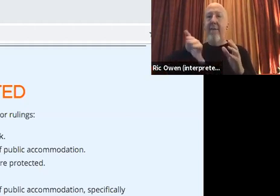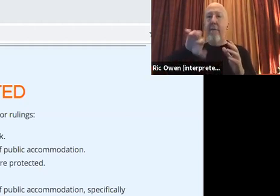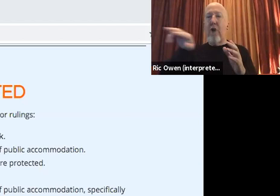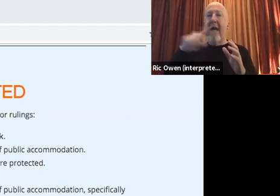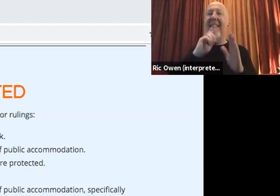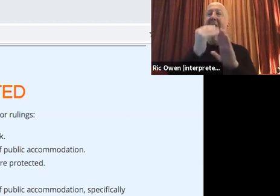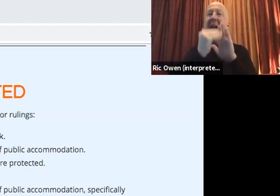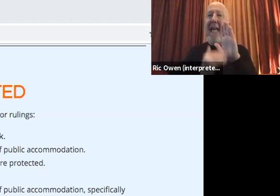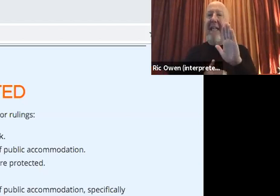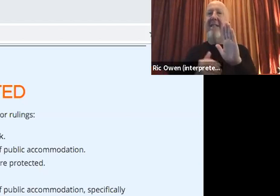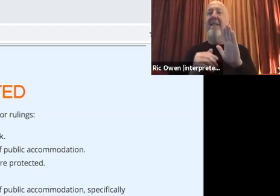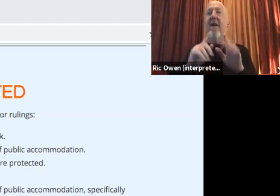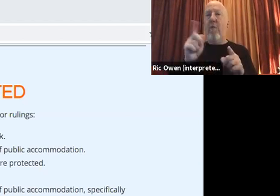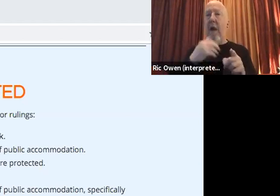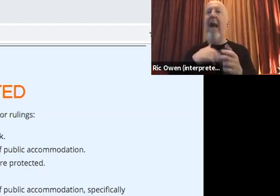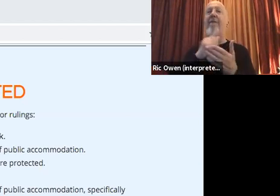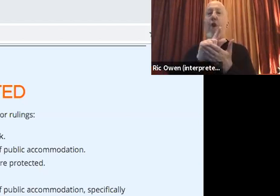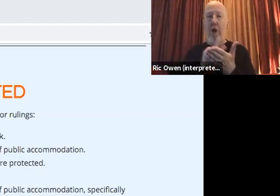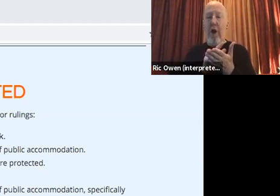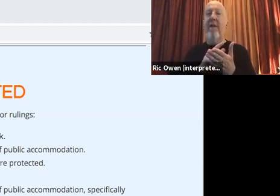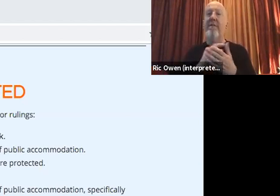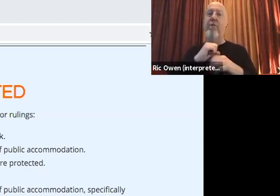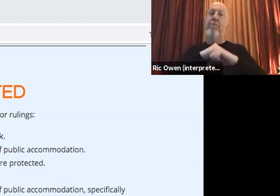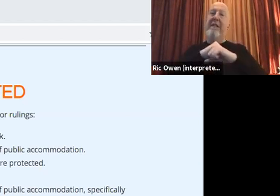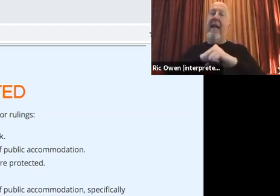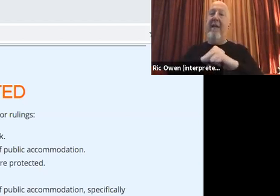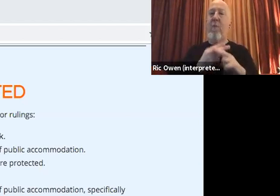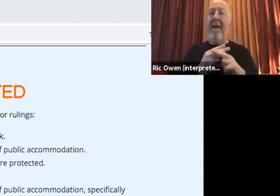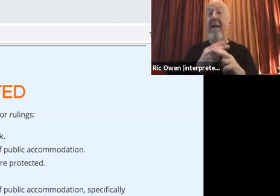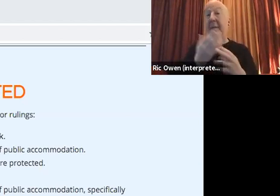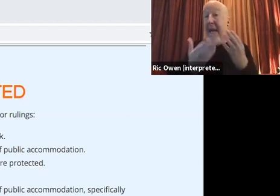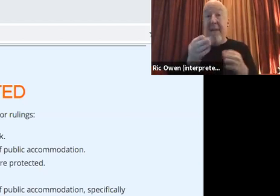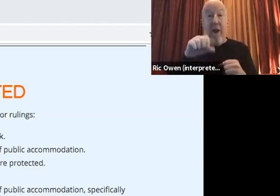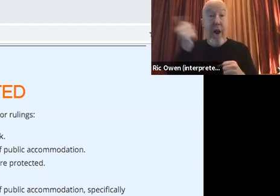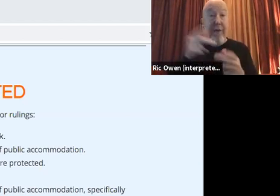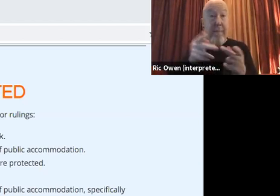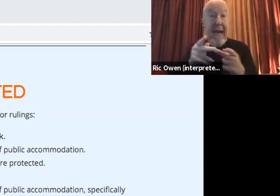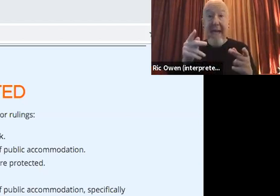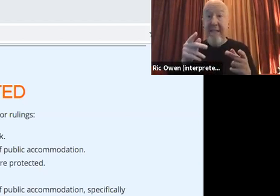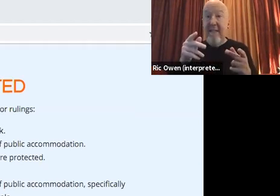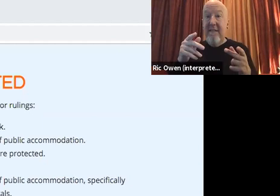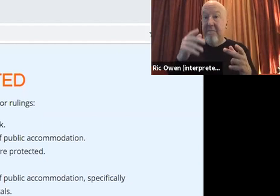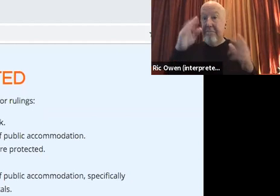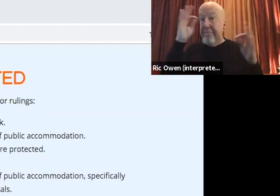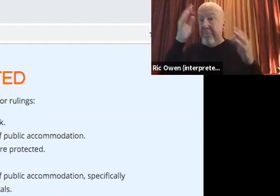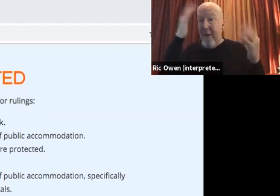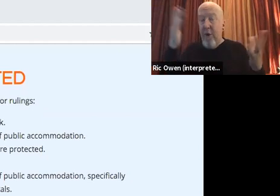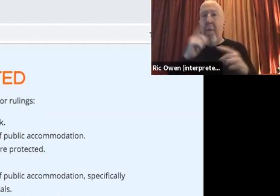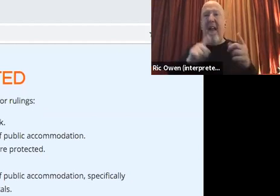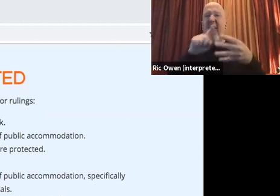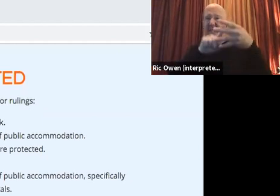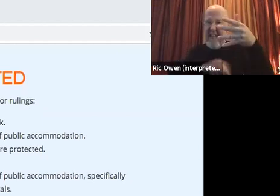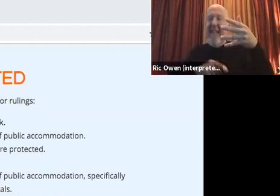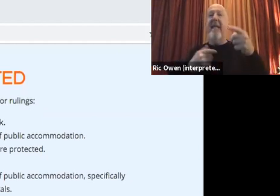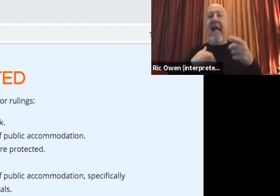in the United States. Certainly there may be more locations that we don't know about. So these are some places that have laws or rulings. And those